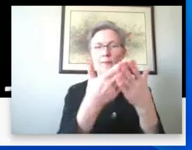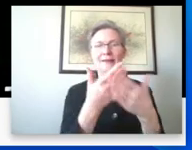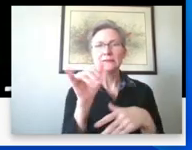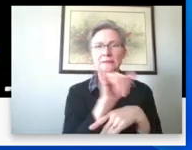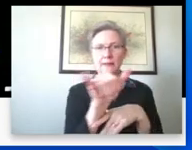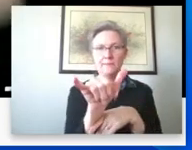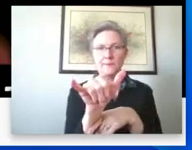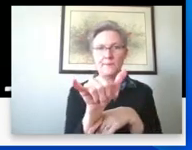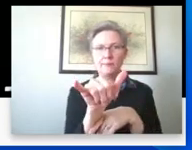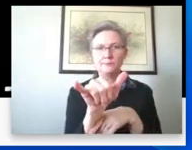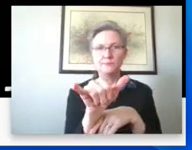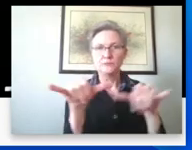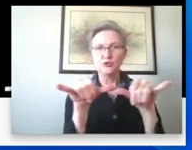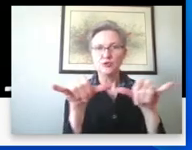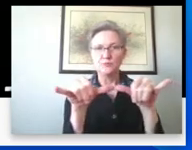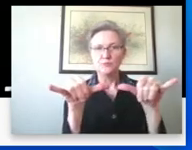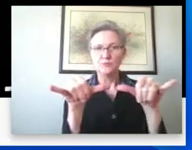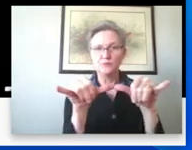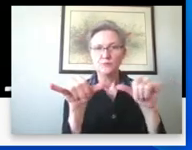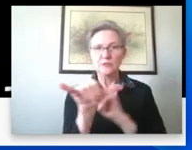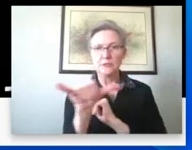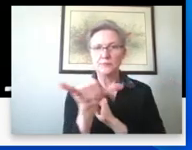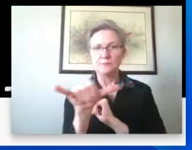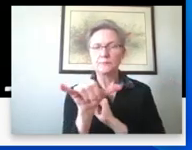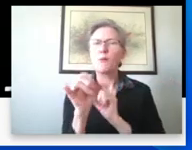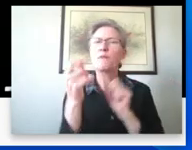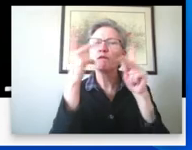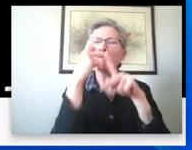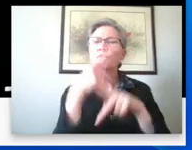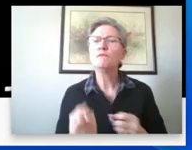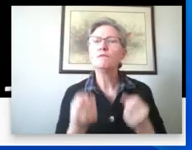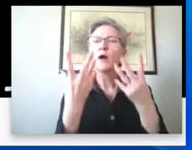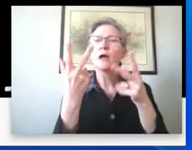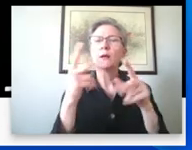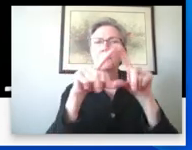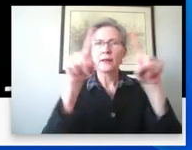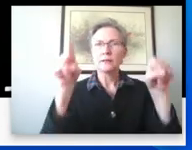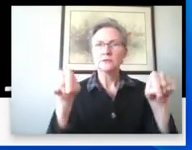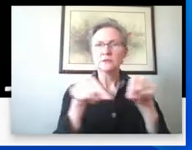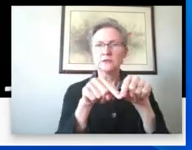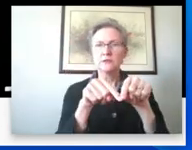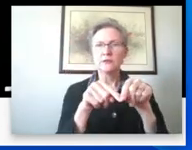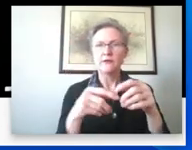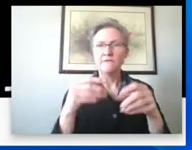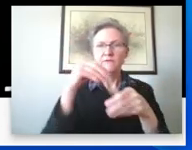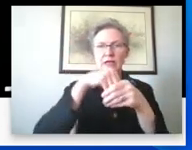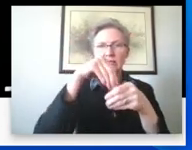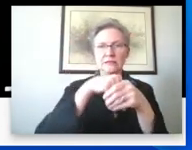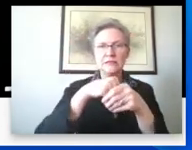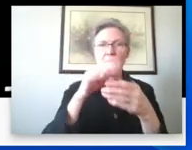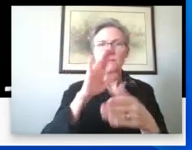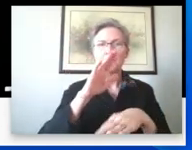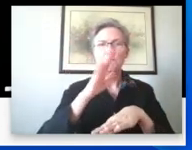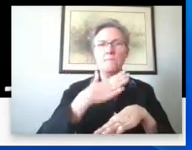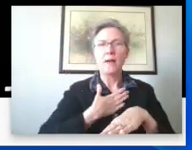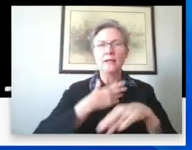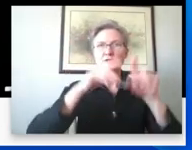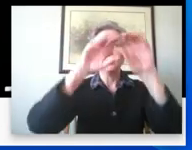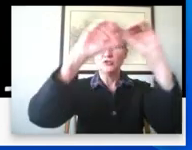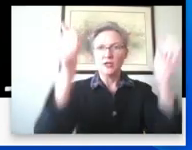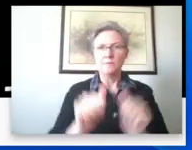same. And I want to figure out how many of these boxes fit inside this